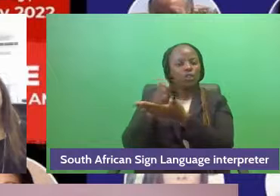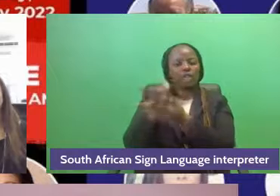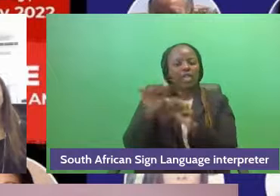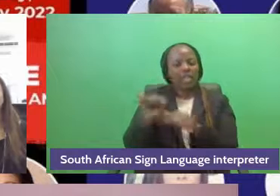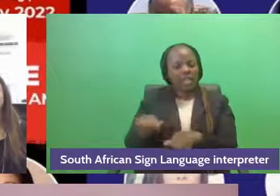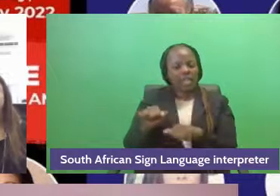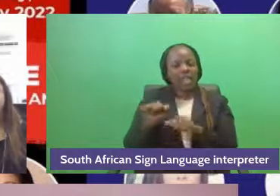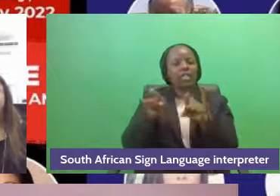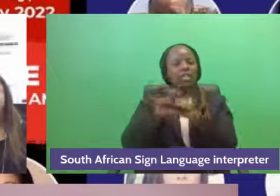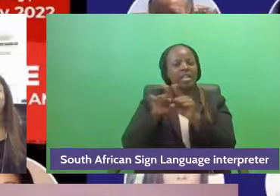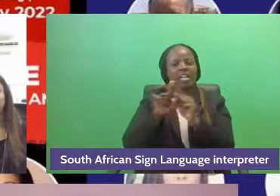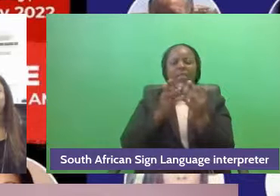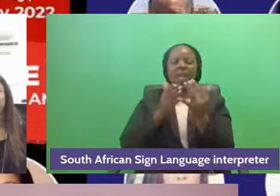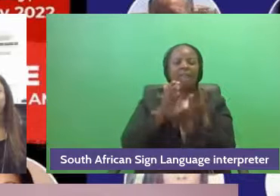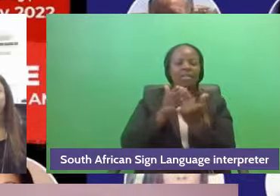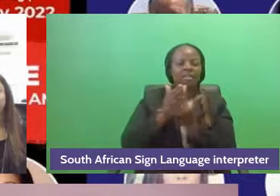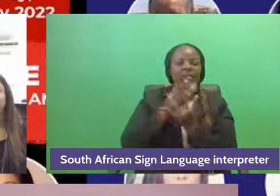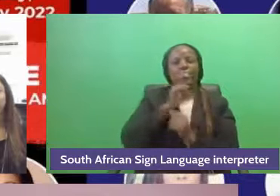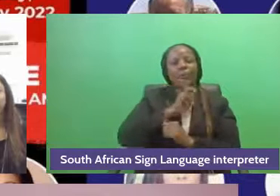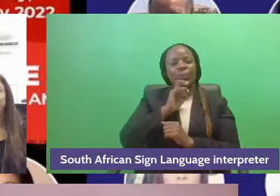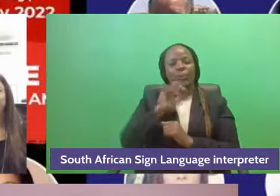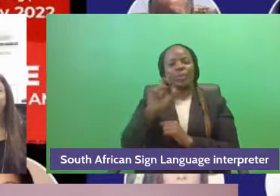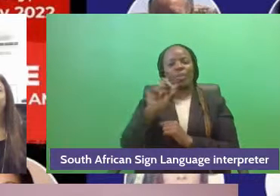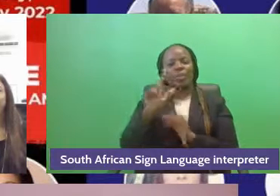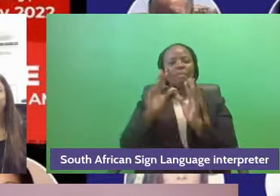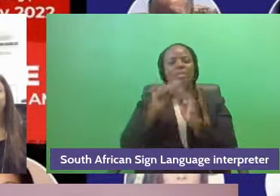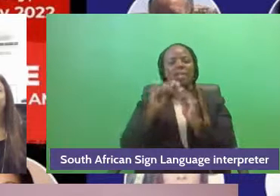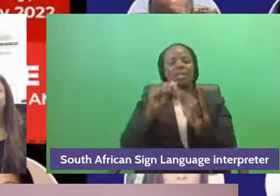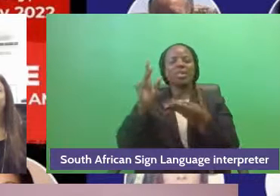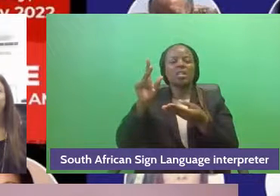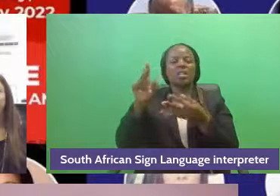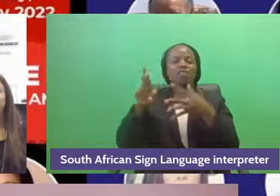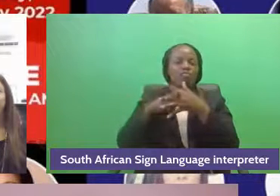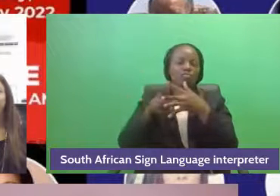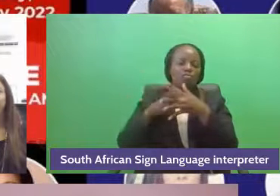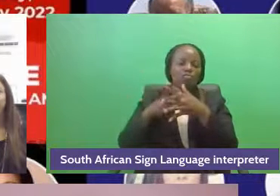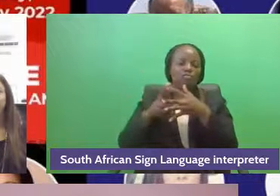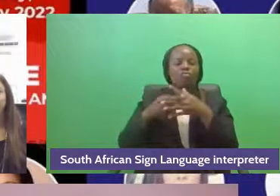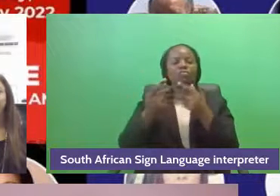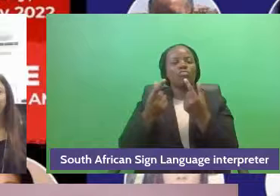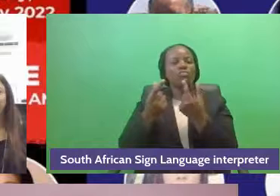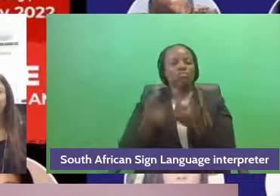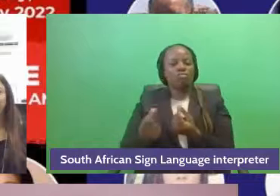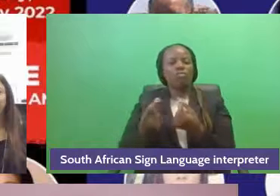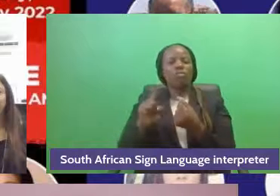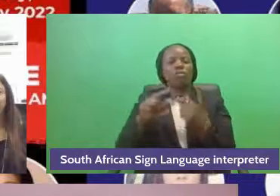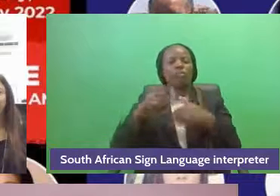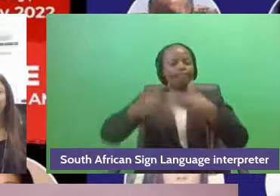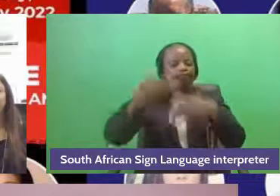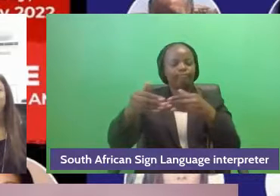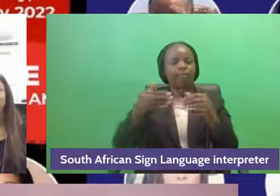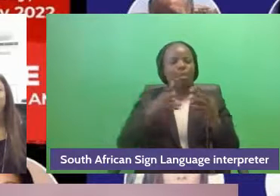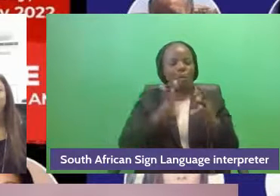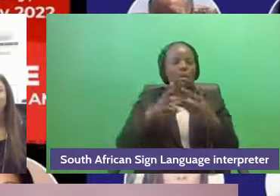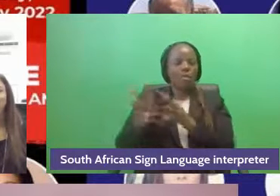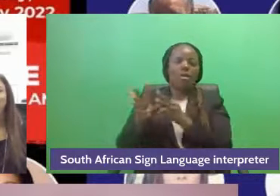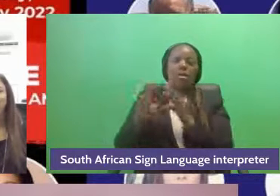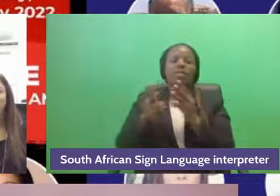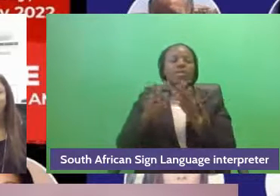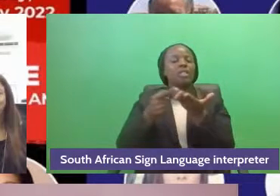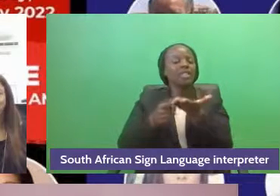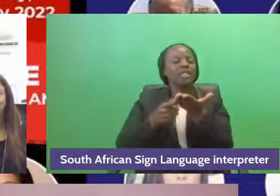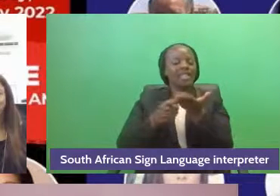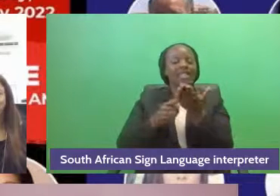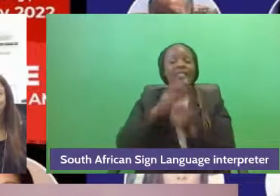to access and use this as to engage and build on the conversation. Have a lovely